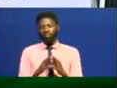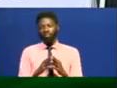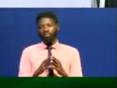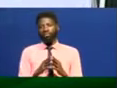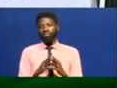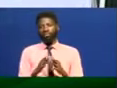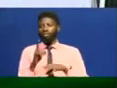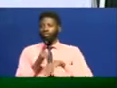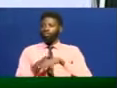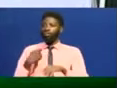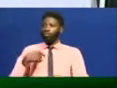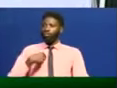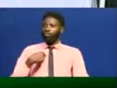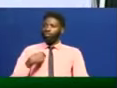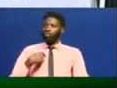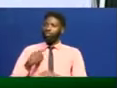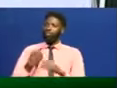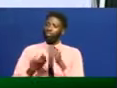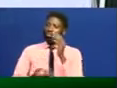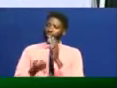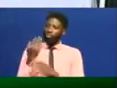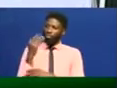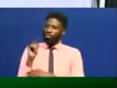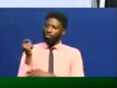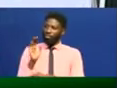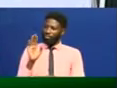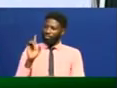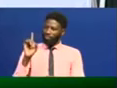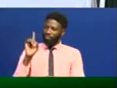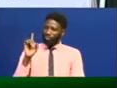when we launched Kenya's first ever